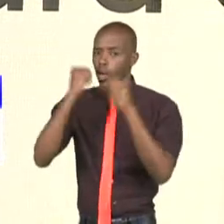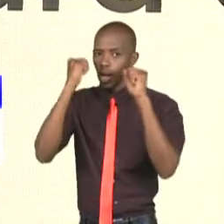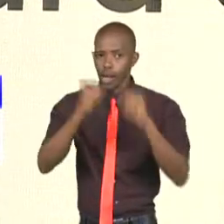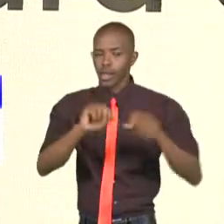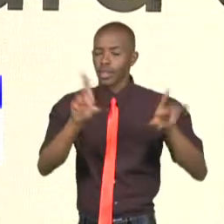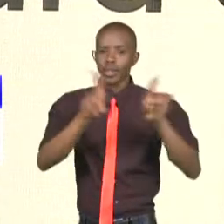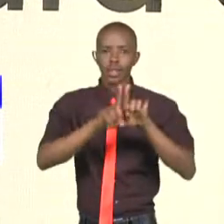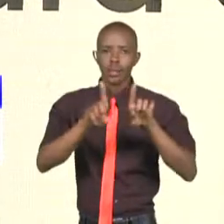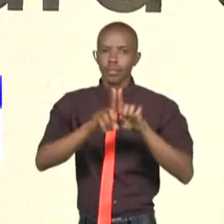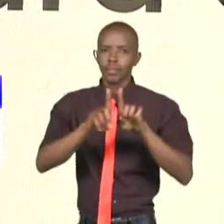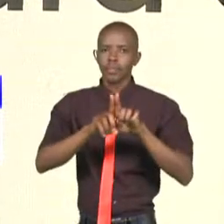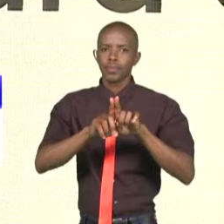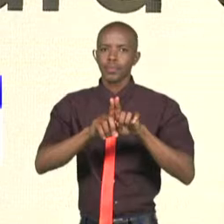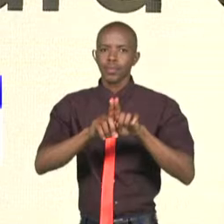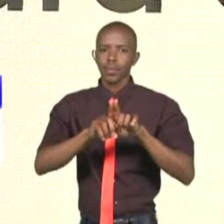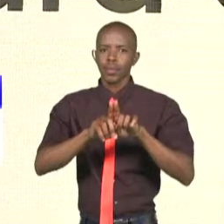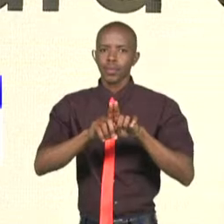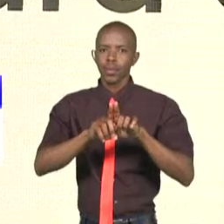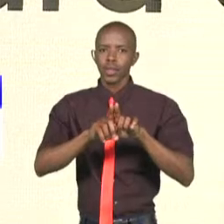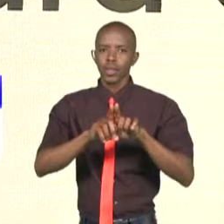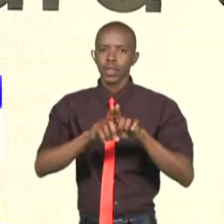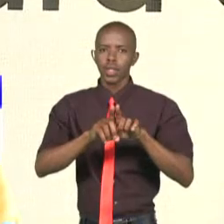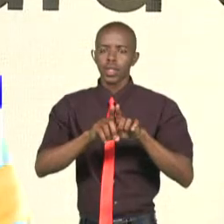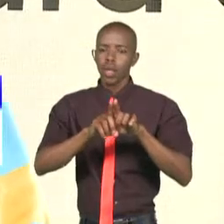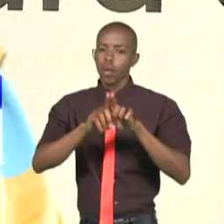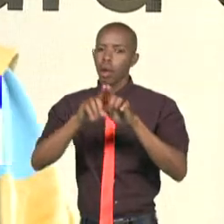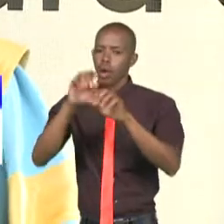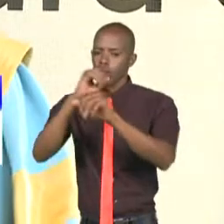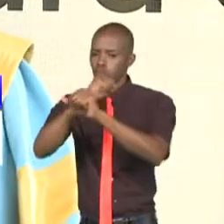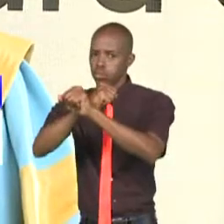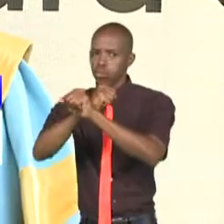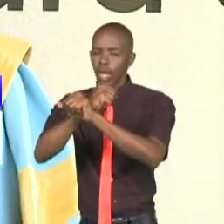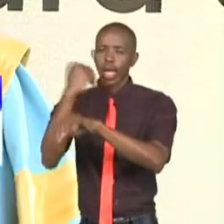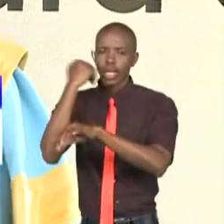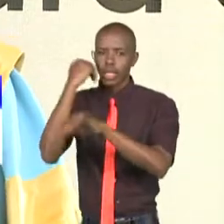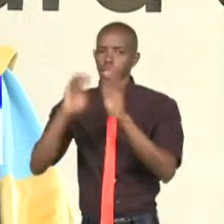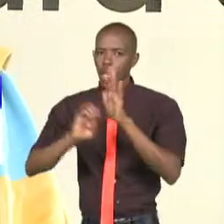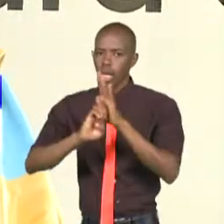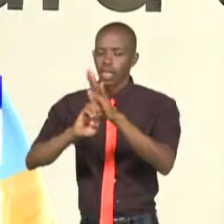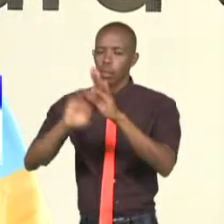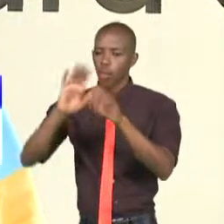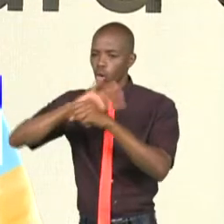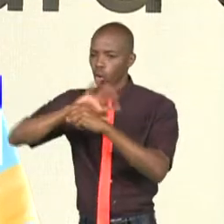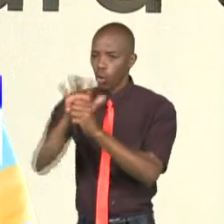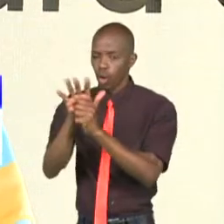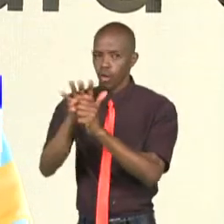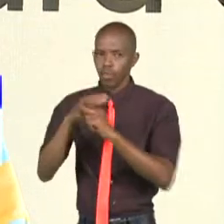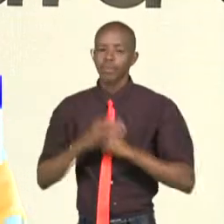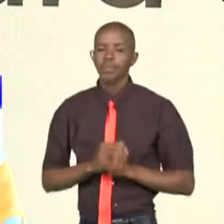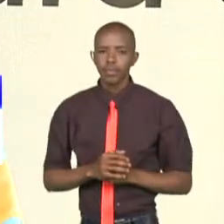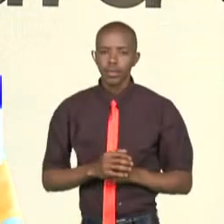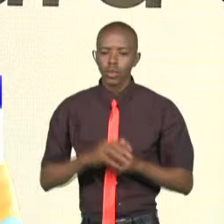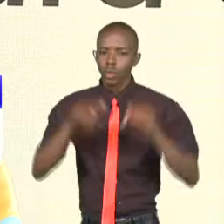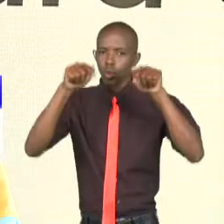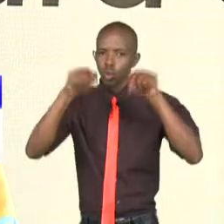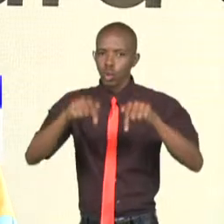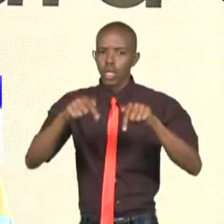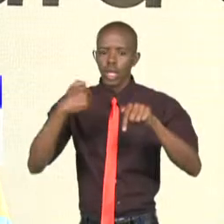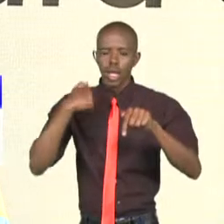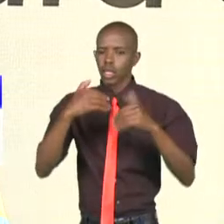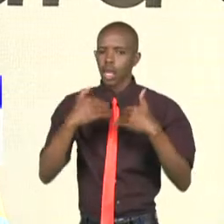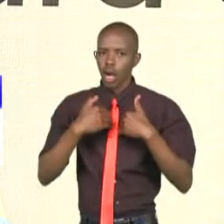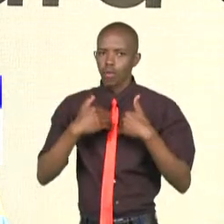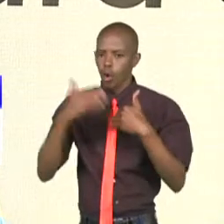also in the curtailment and prevention of diseases like COVID, for example. So today we have